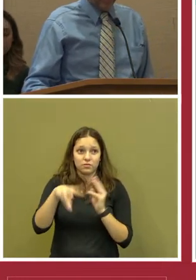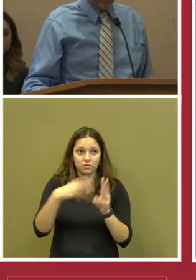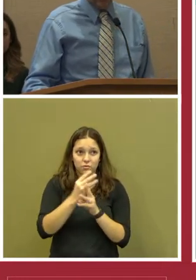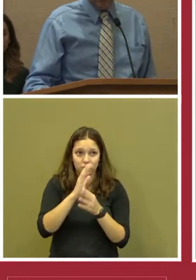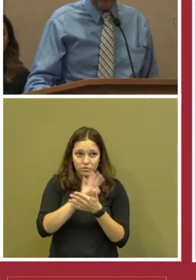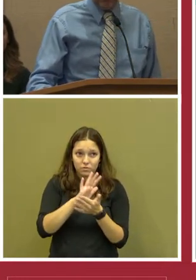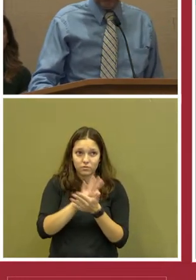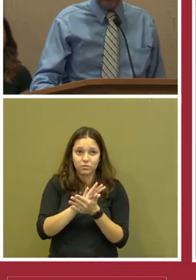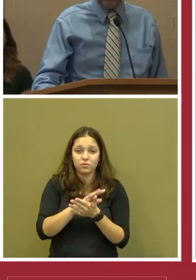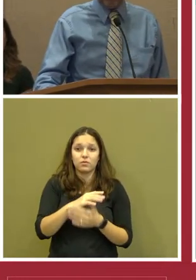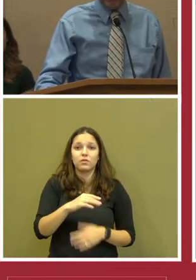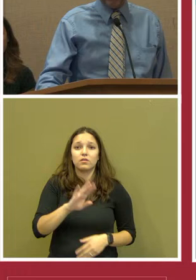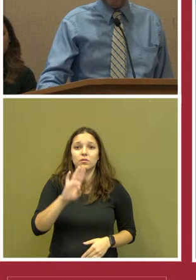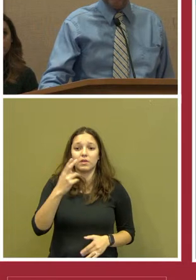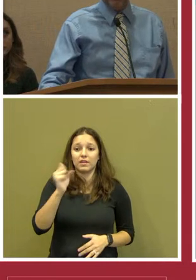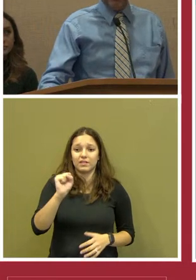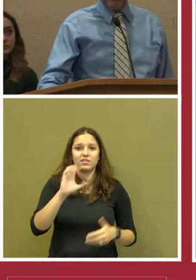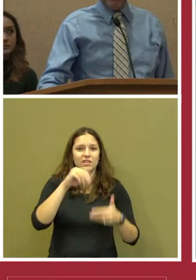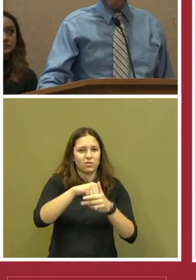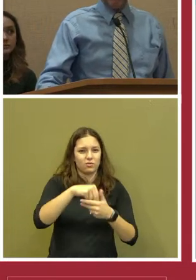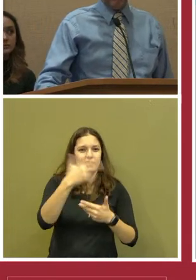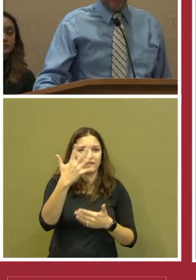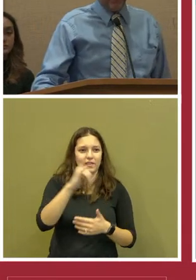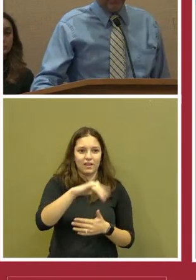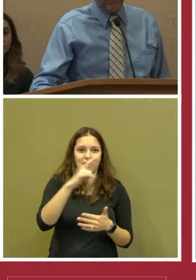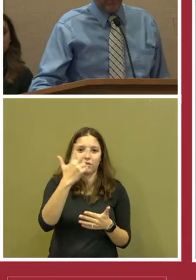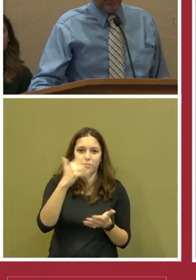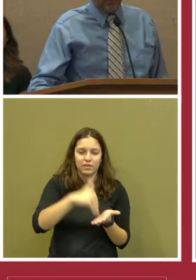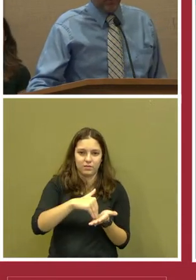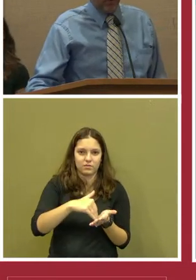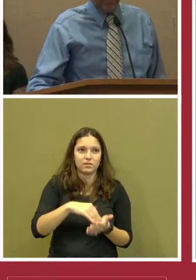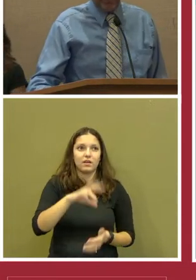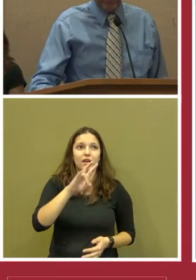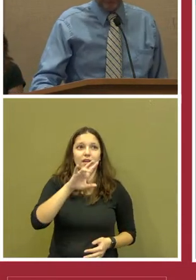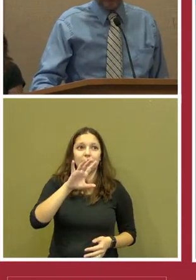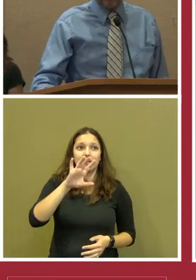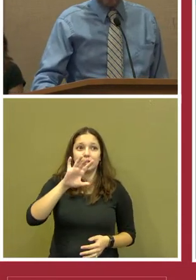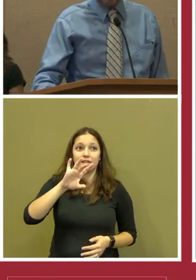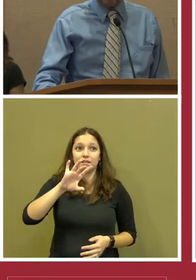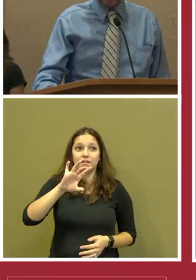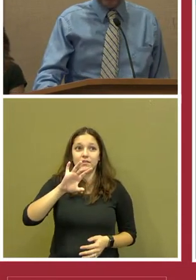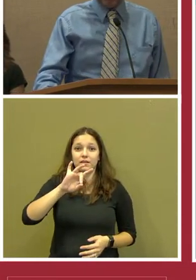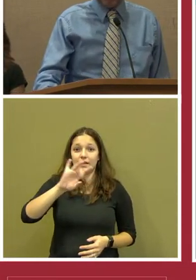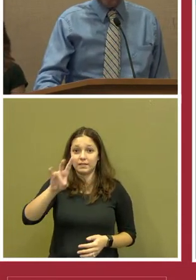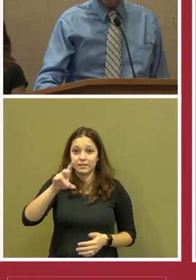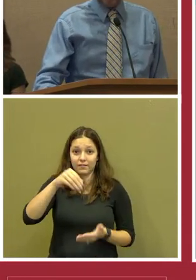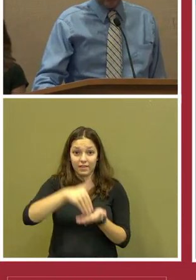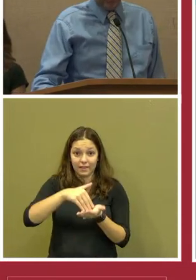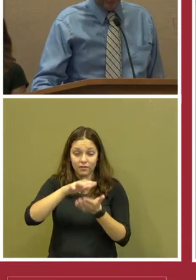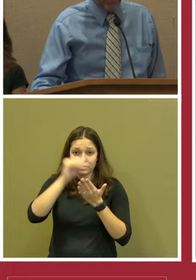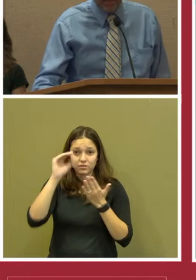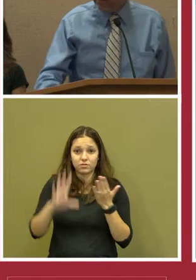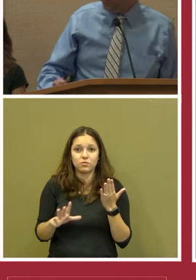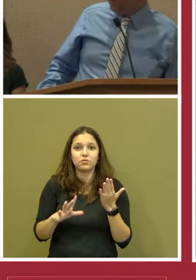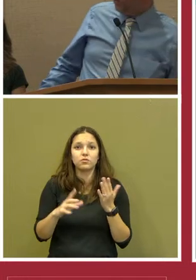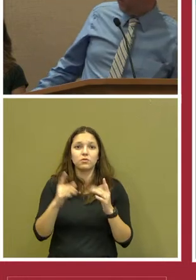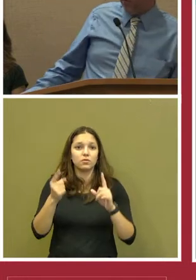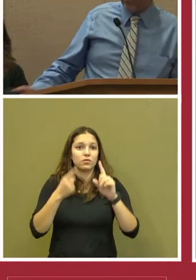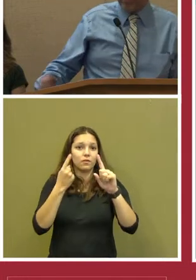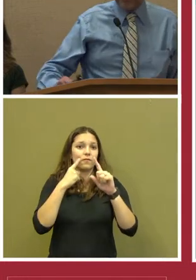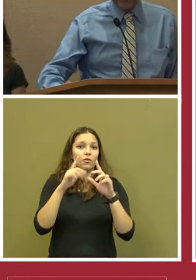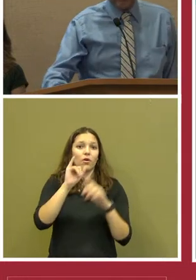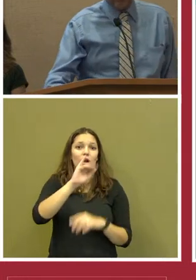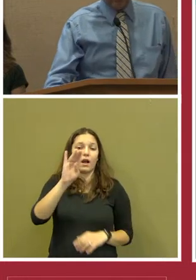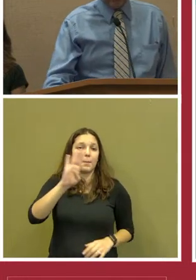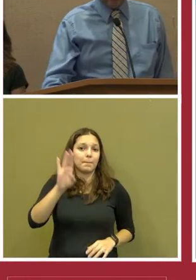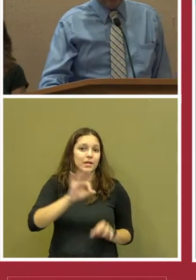Bend High being one of those 3,000. 87,000 students globally are shooting for an IB diploma. These four